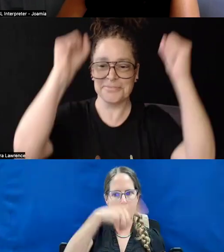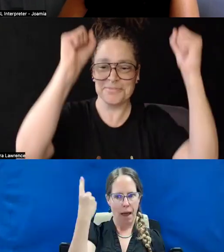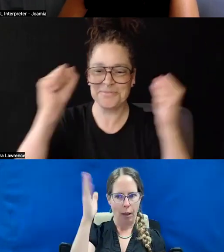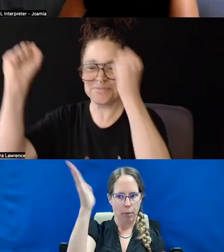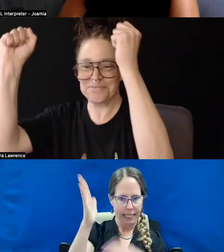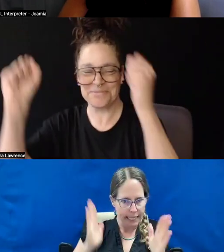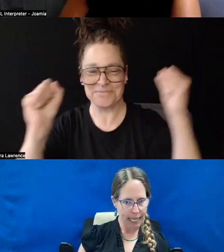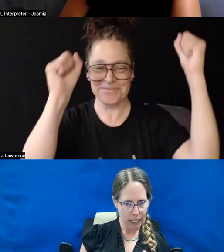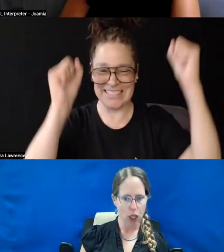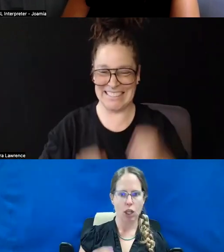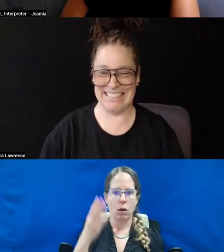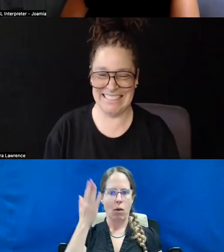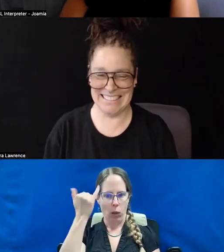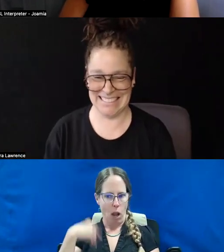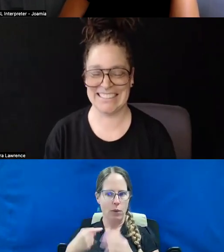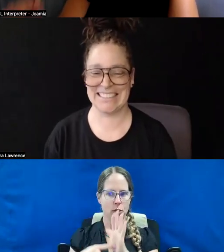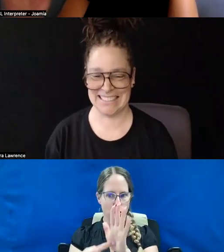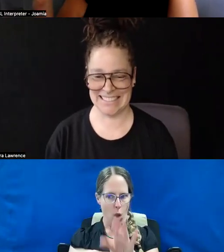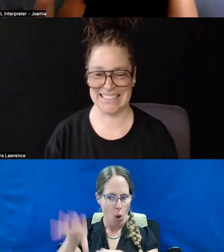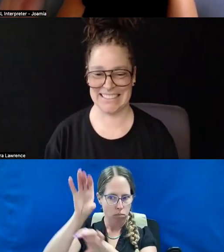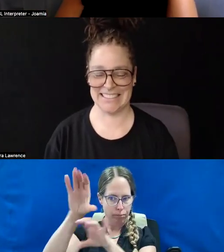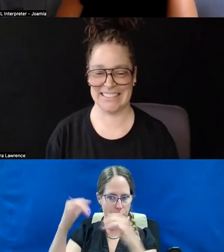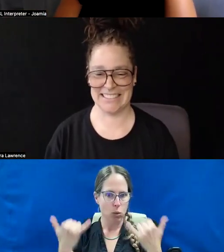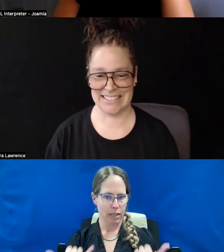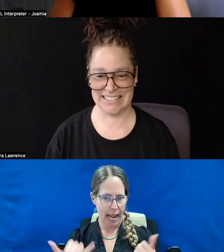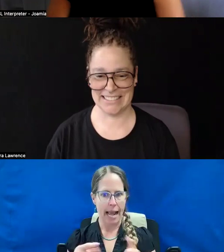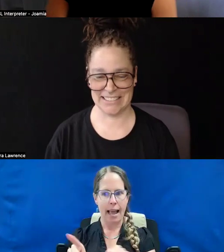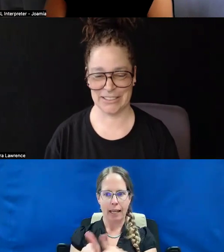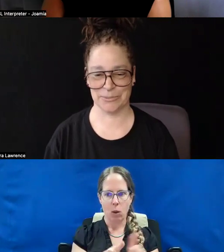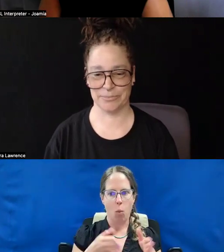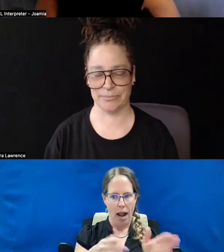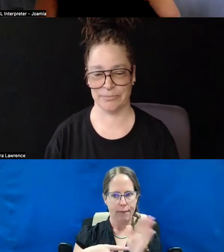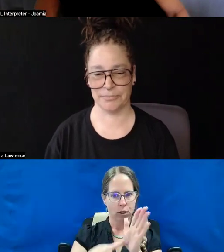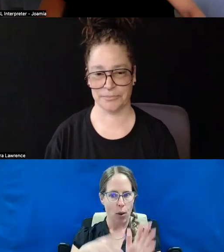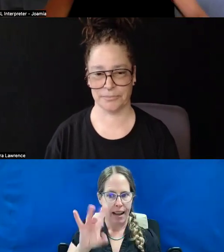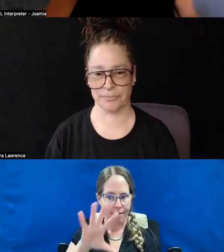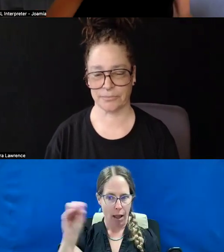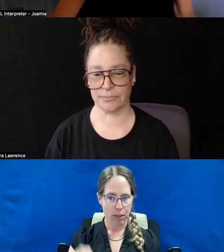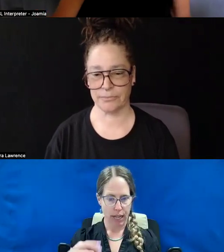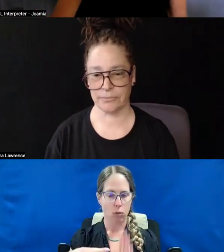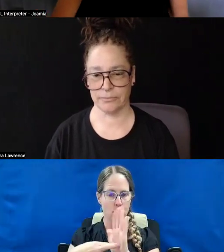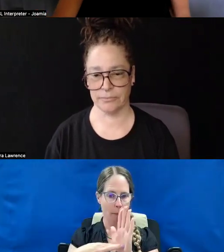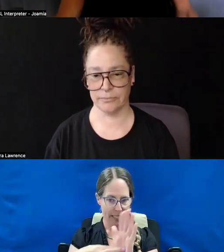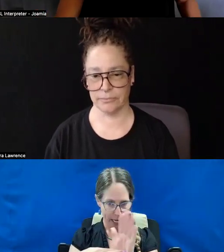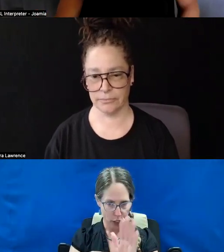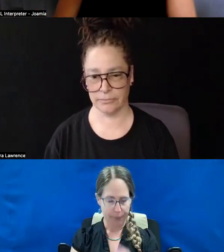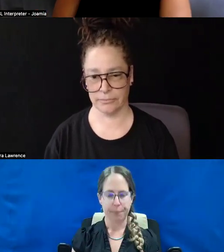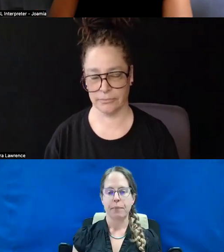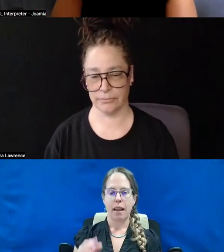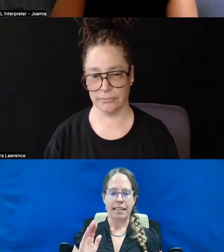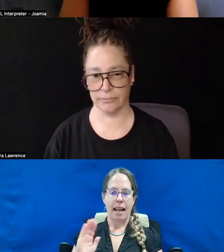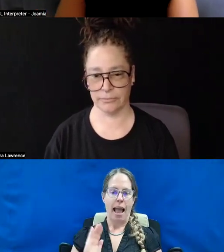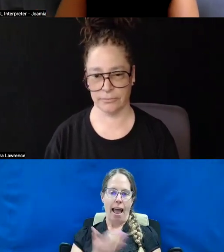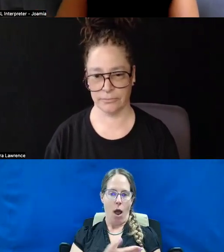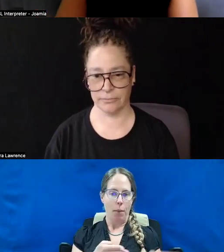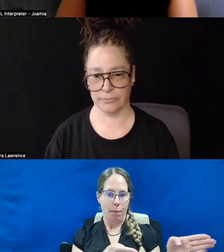as well to support a Black presenter. And that is why that we made sure that she was